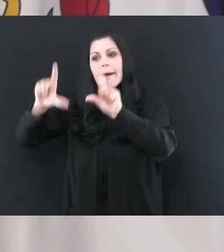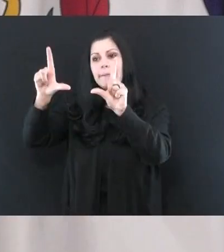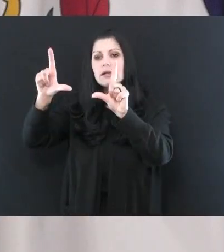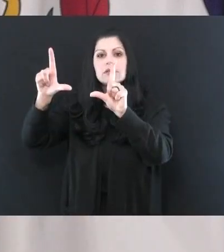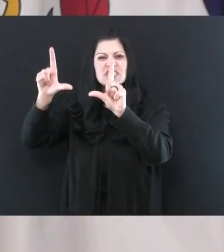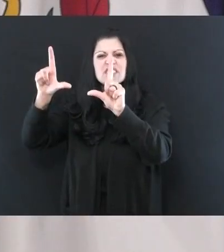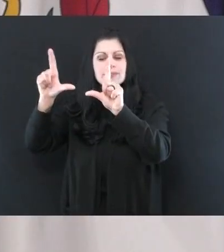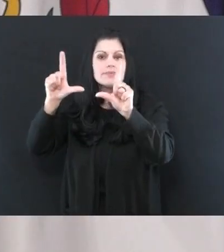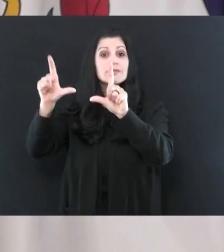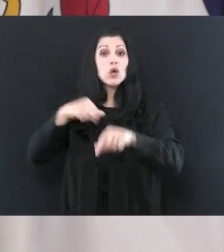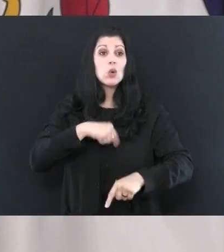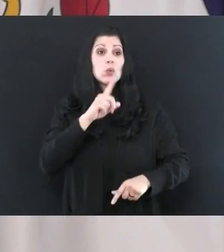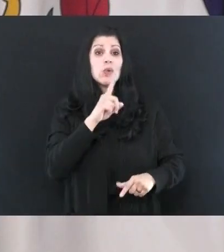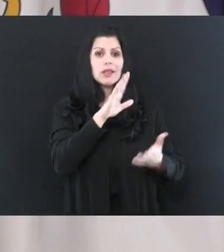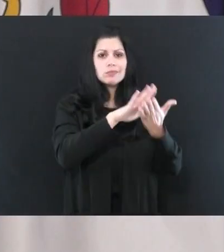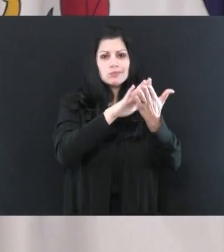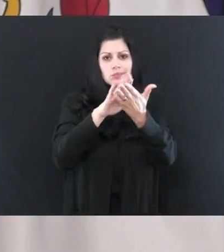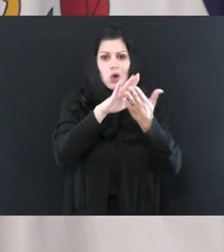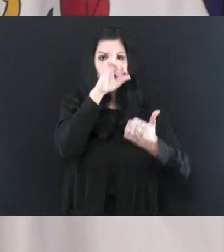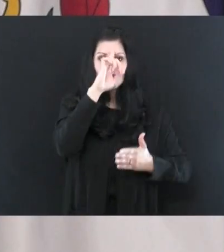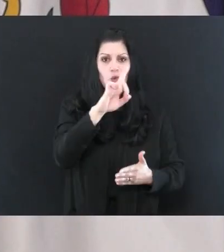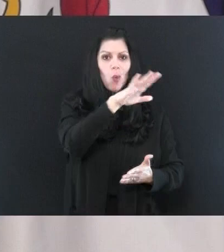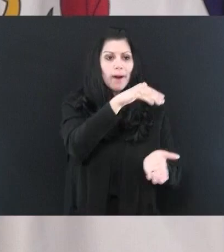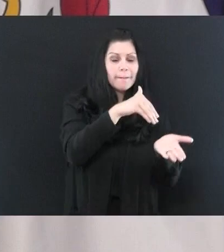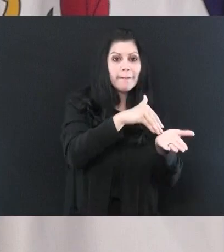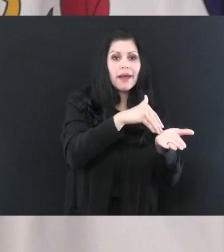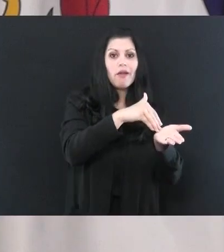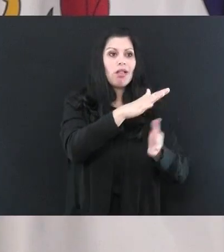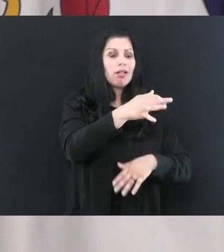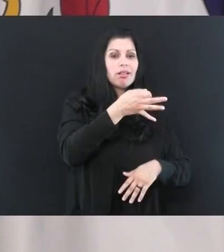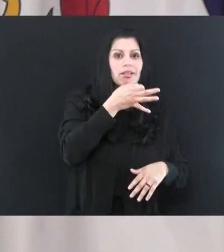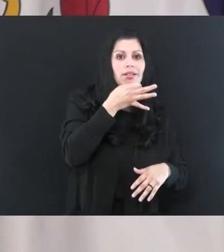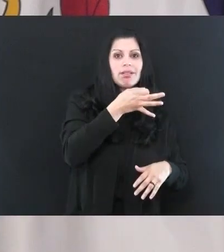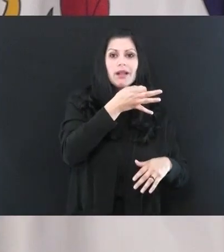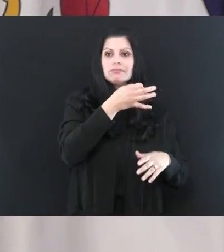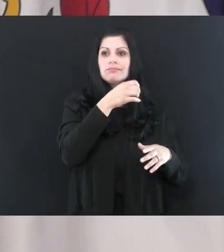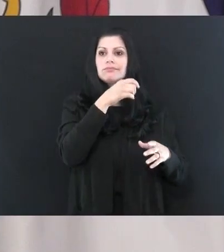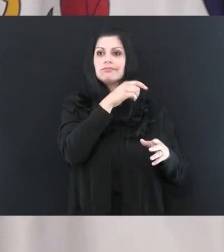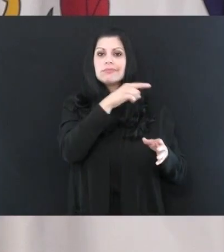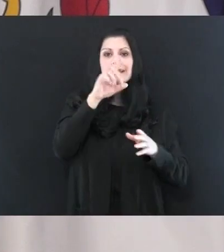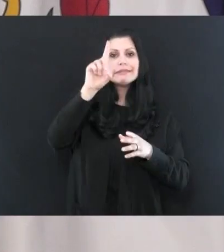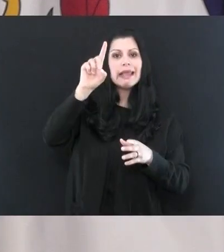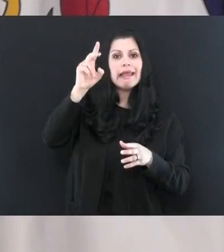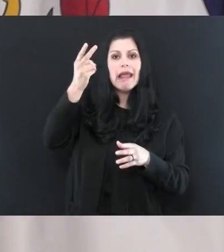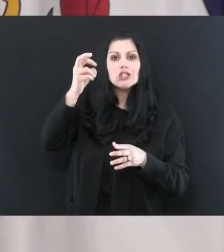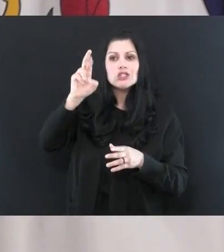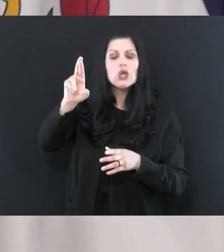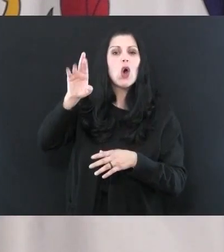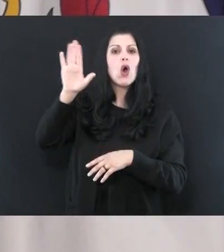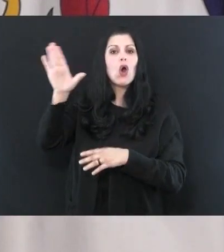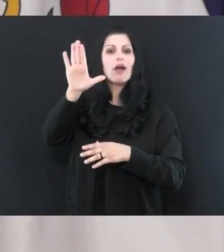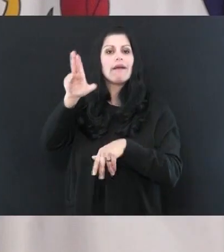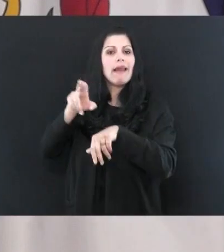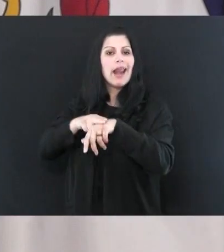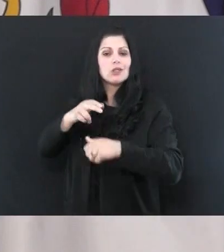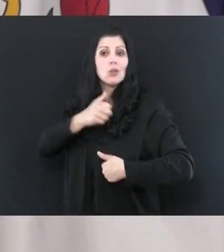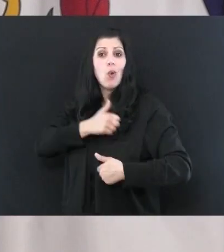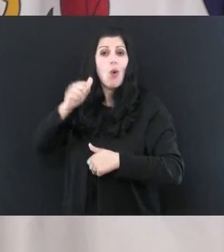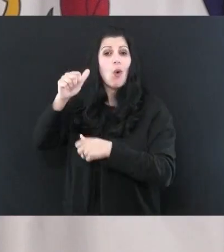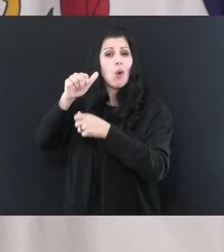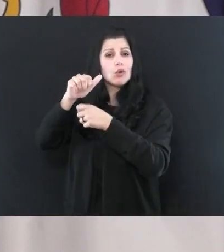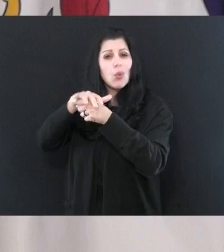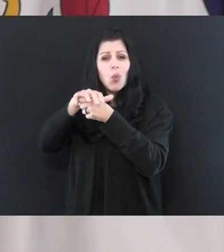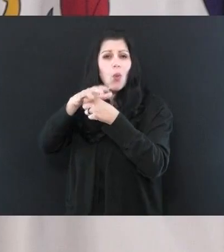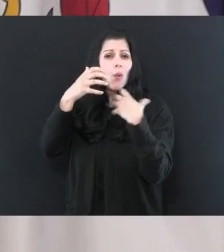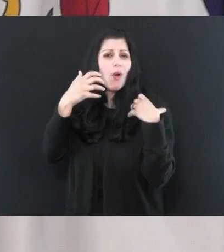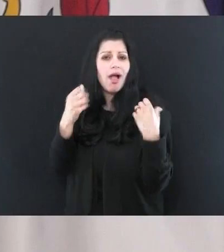medical and educational and the Guard and all the experts that have been DHHR and everybody, local health and everybody that's